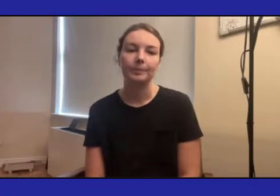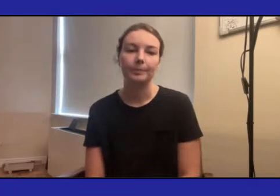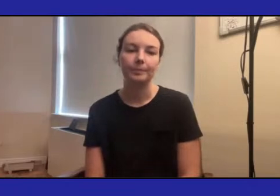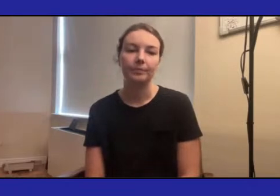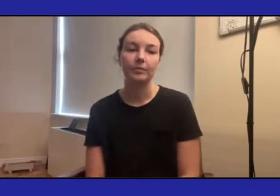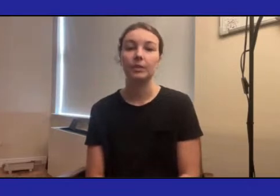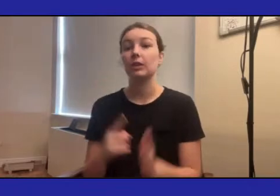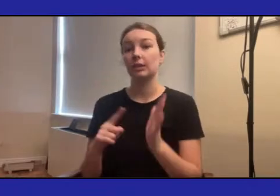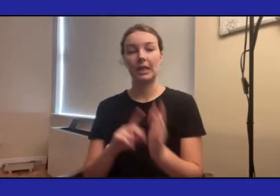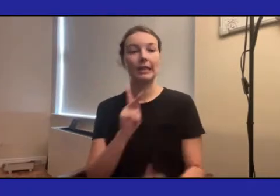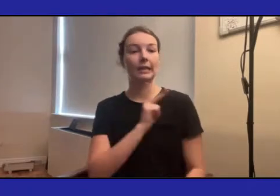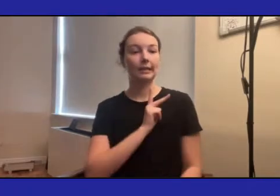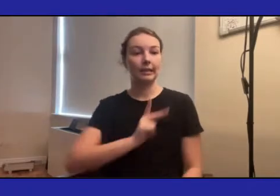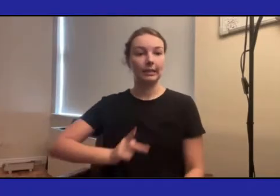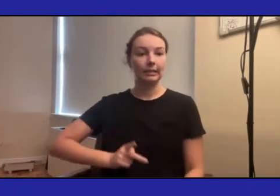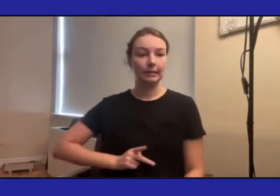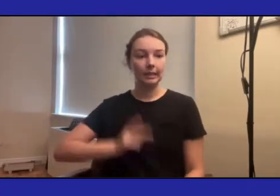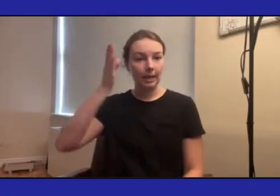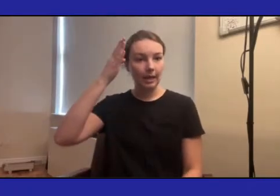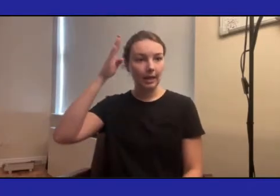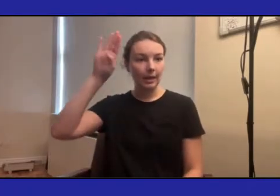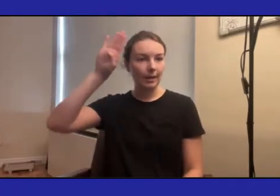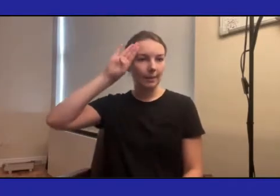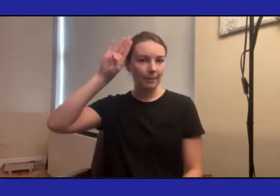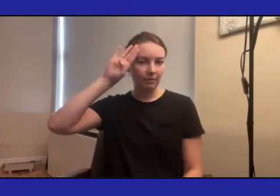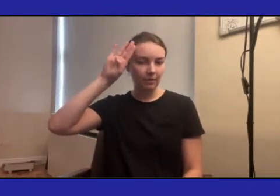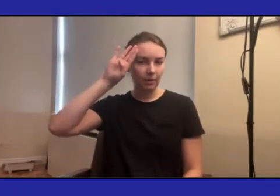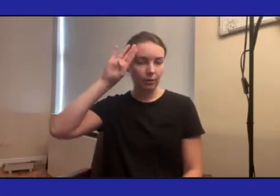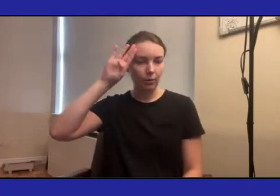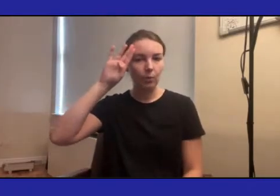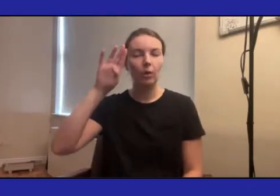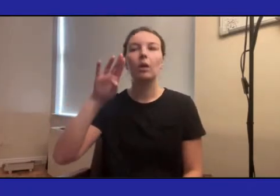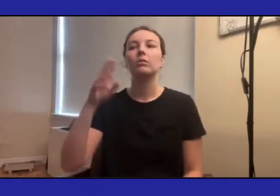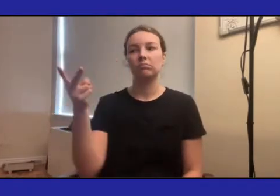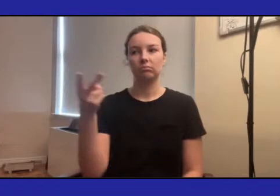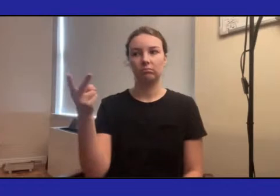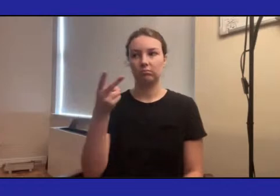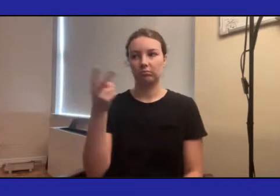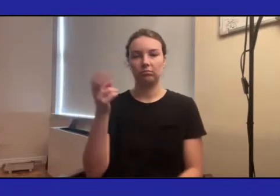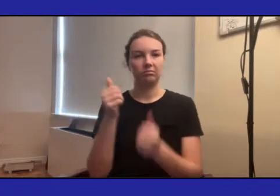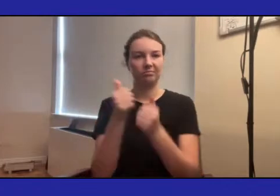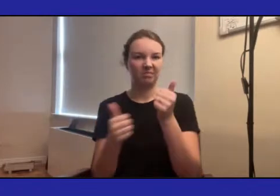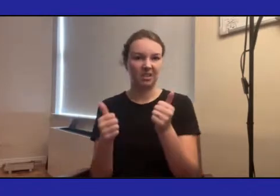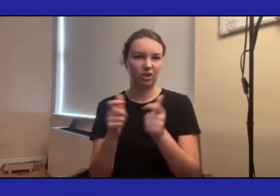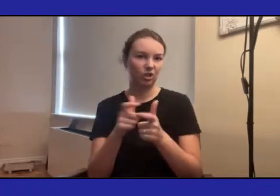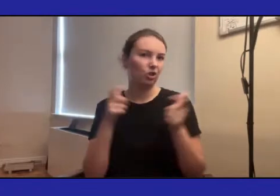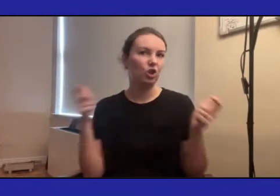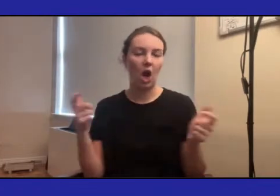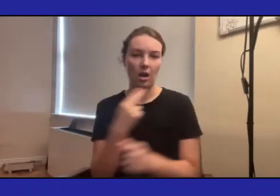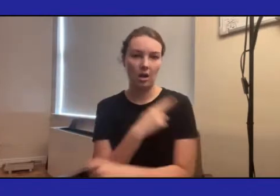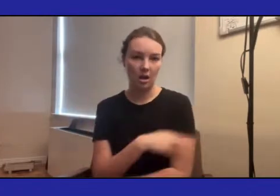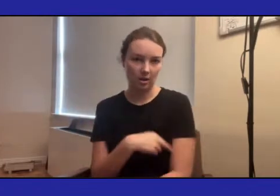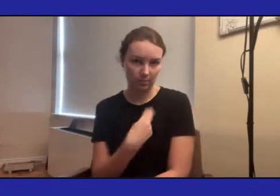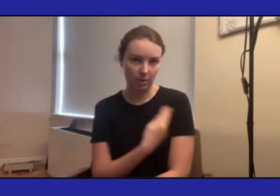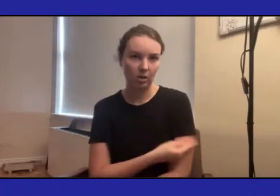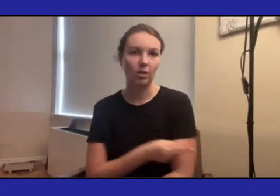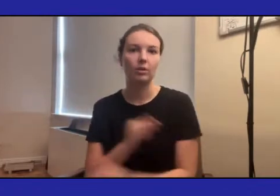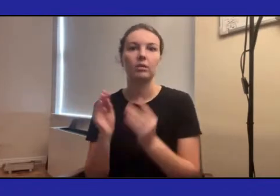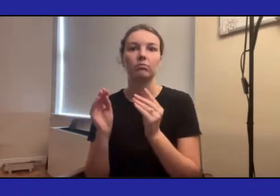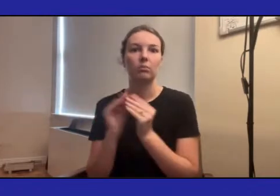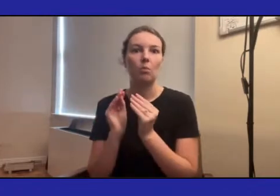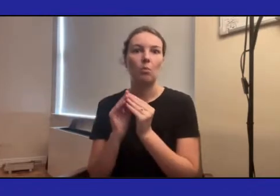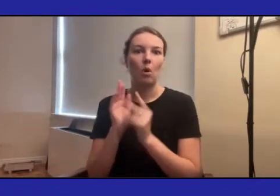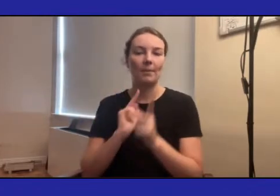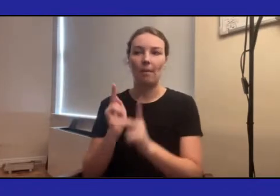Kings and Bellevue, for example, bigger hospitals with more volume actually